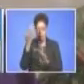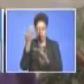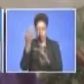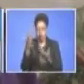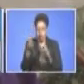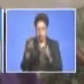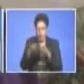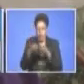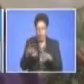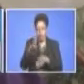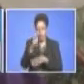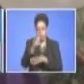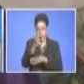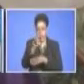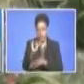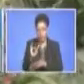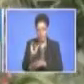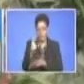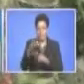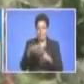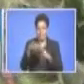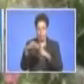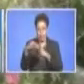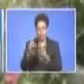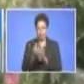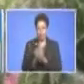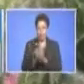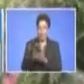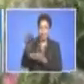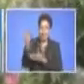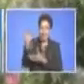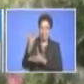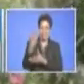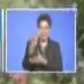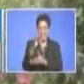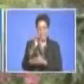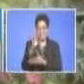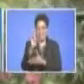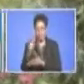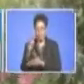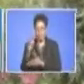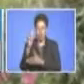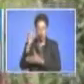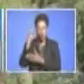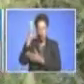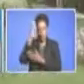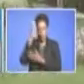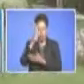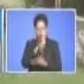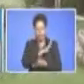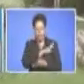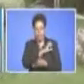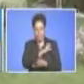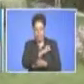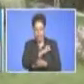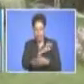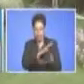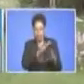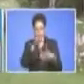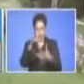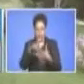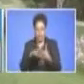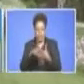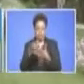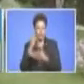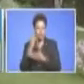neighborhood. He is so special. It was back in the 1970s when William Billy Stiles moved into his Tropical